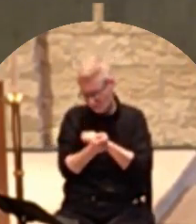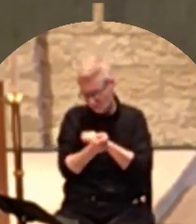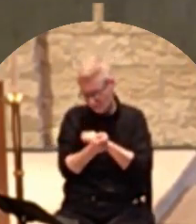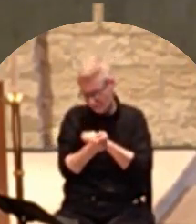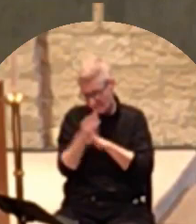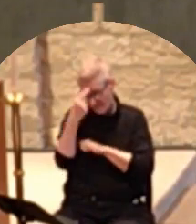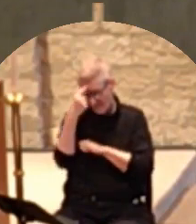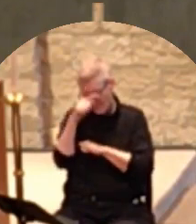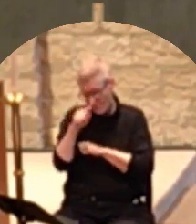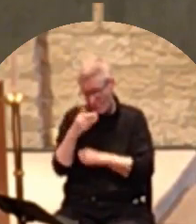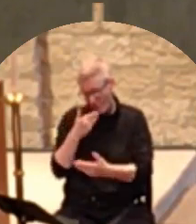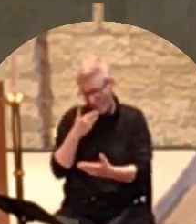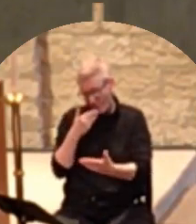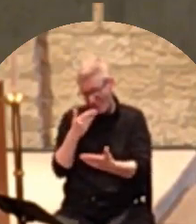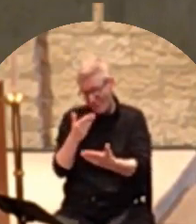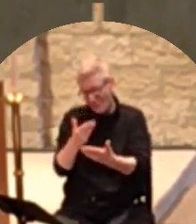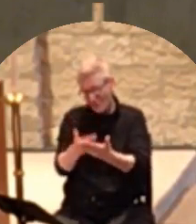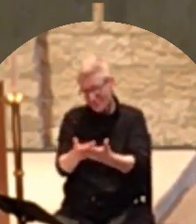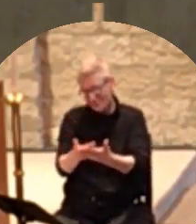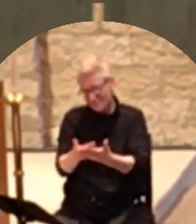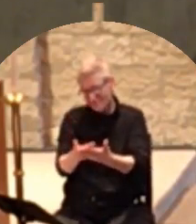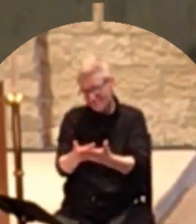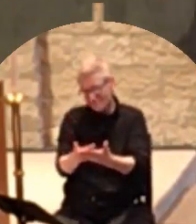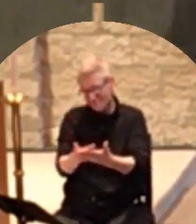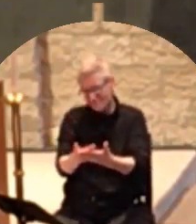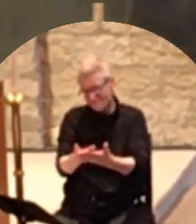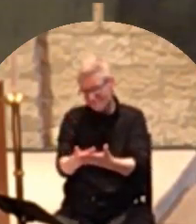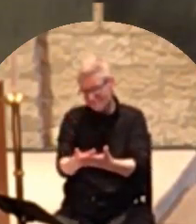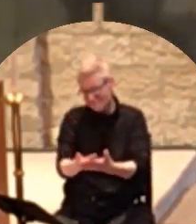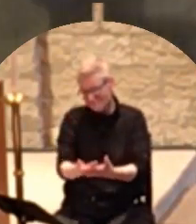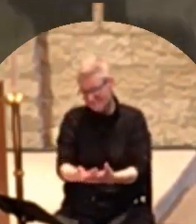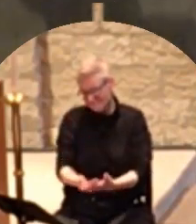For good.